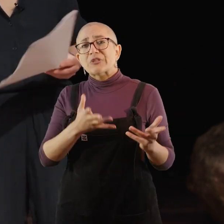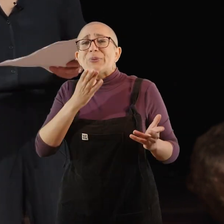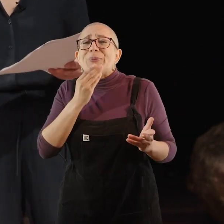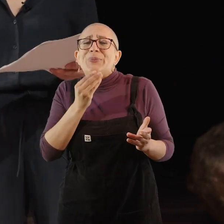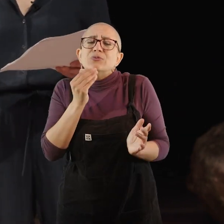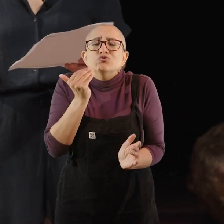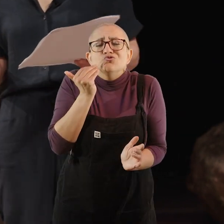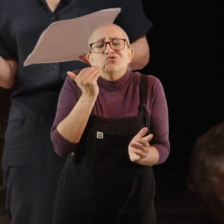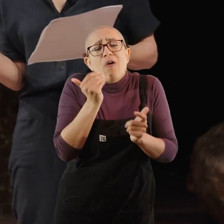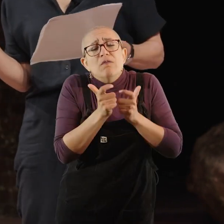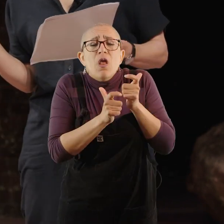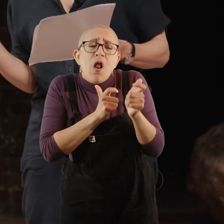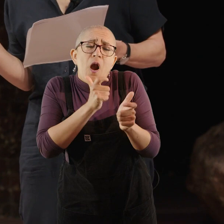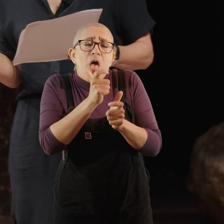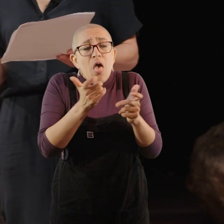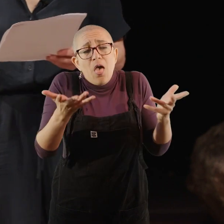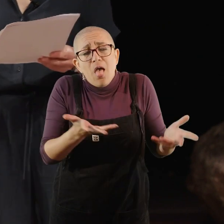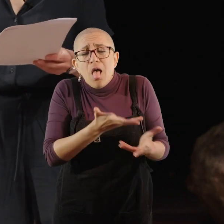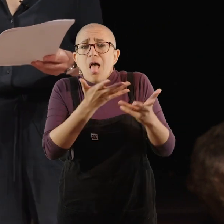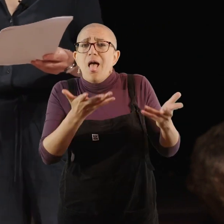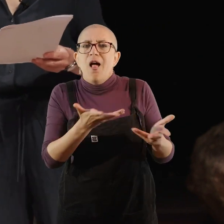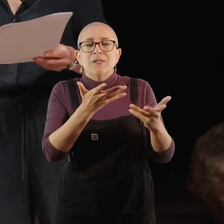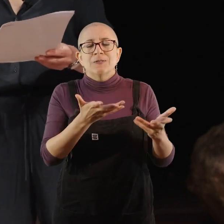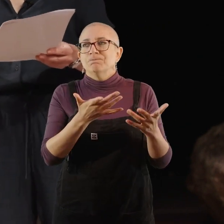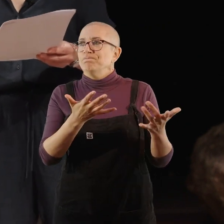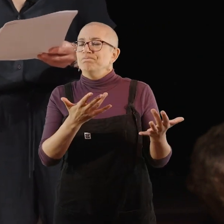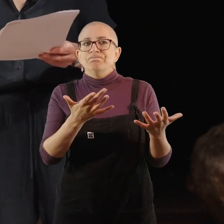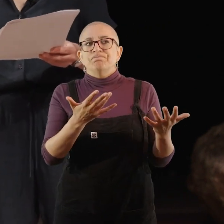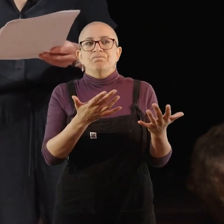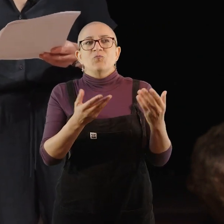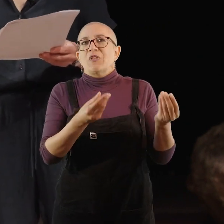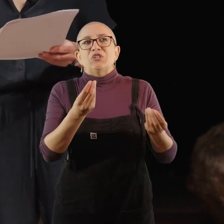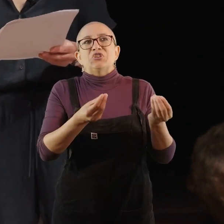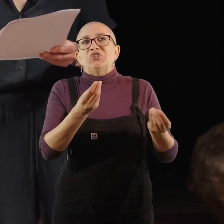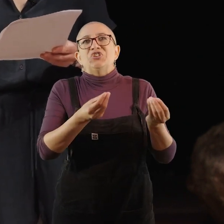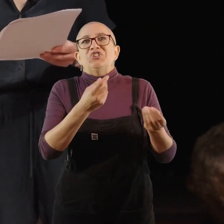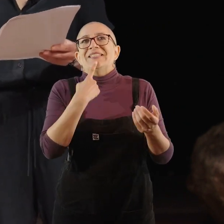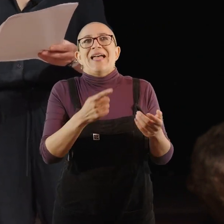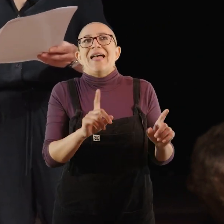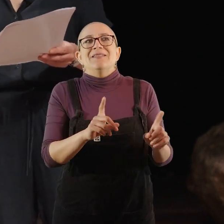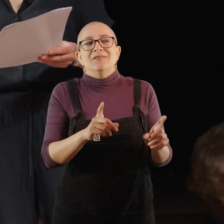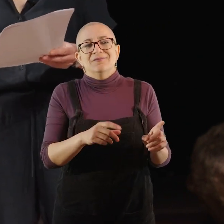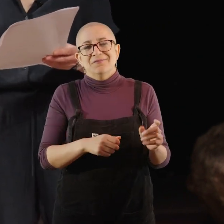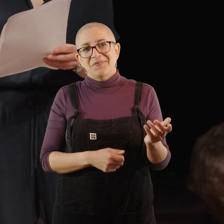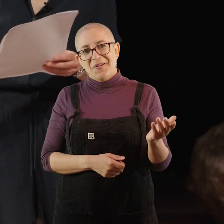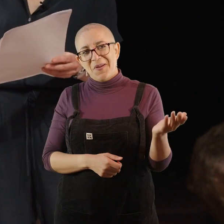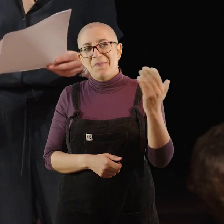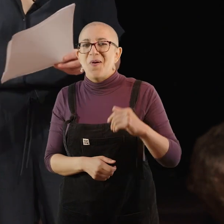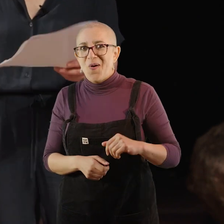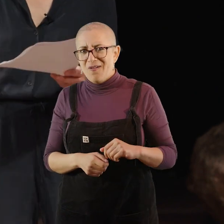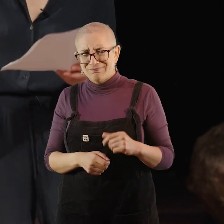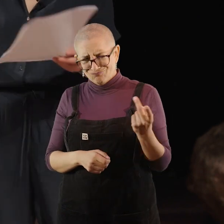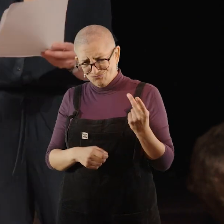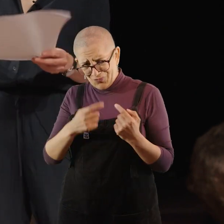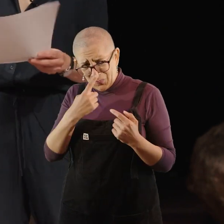softer tactics as well. She sort of she says, come on, you know, we can do